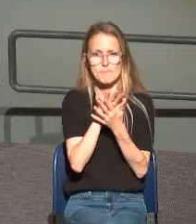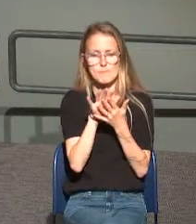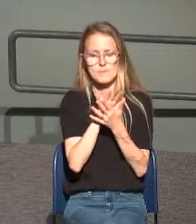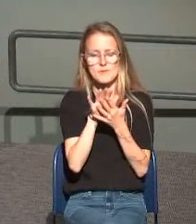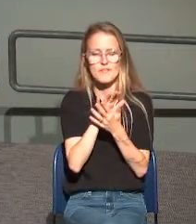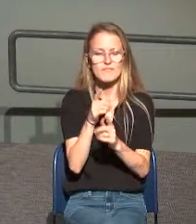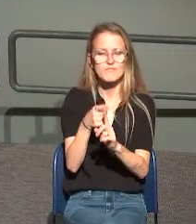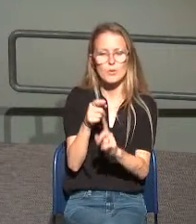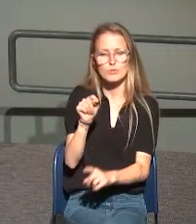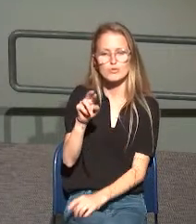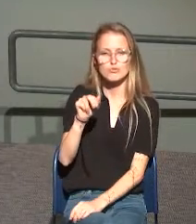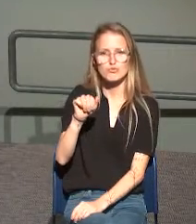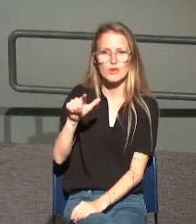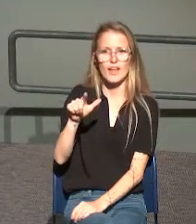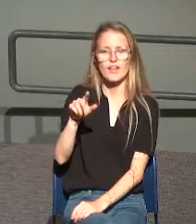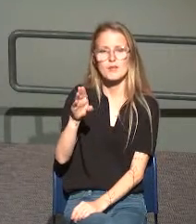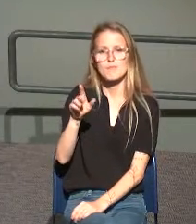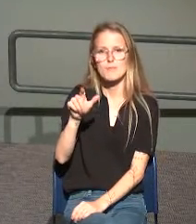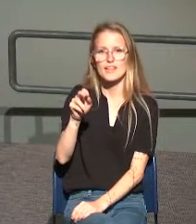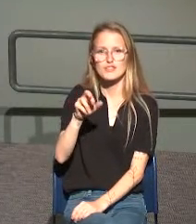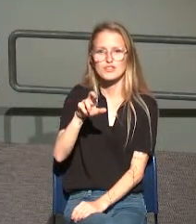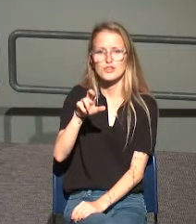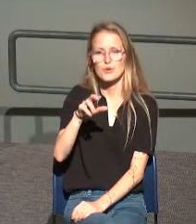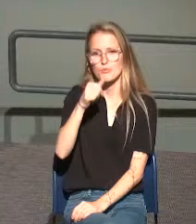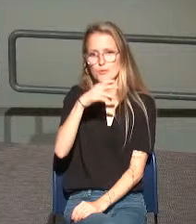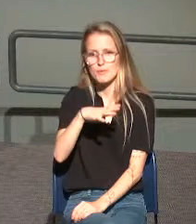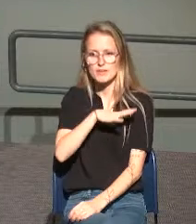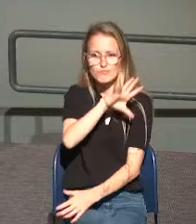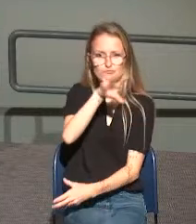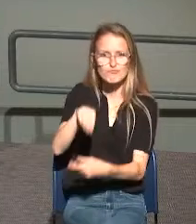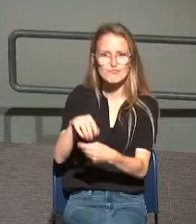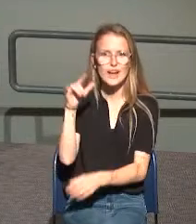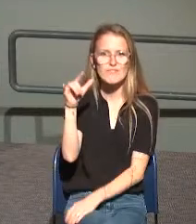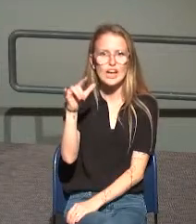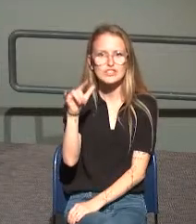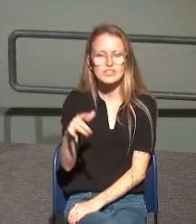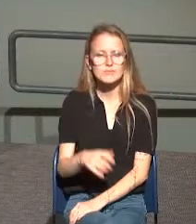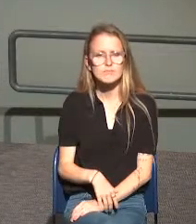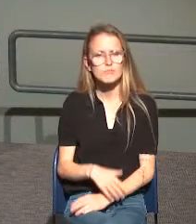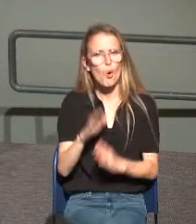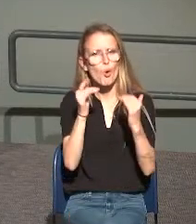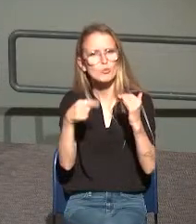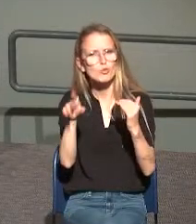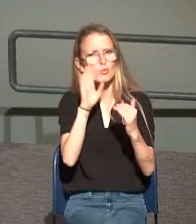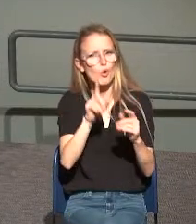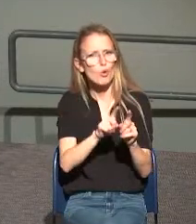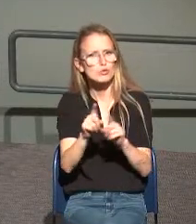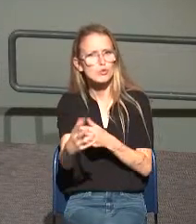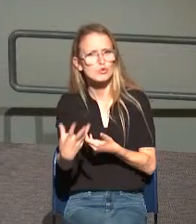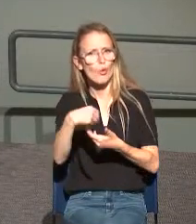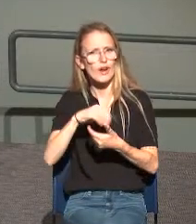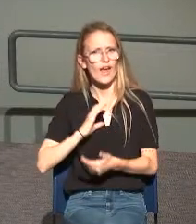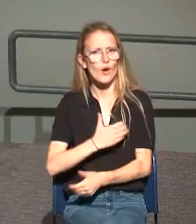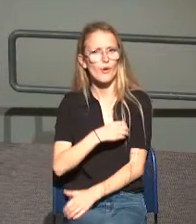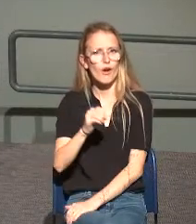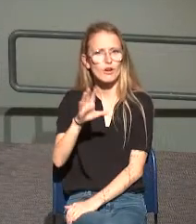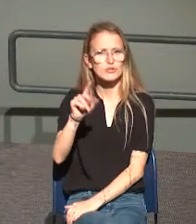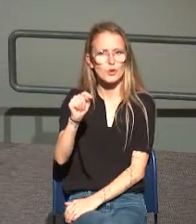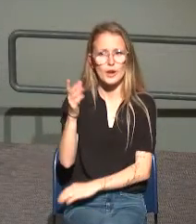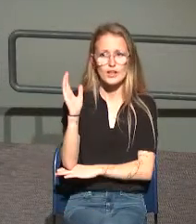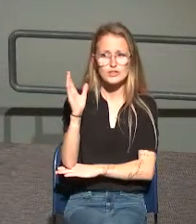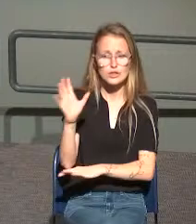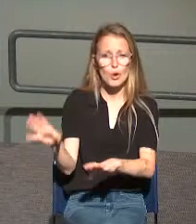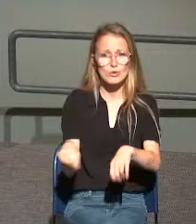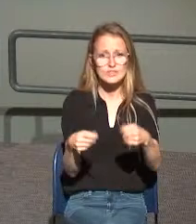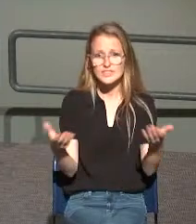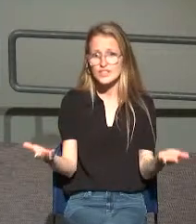trailblazing women in military aviation. I hope you will also join us for our October lecture being held right